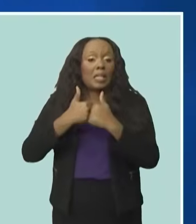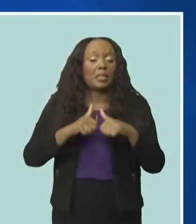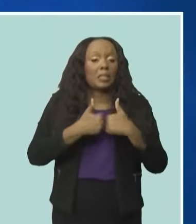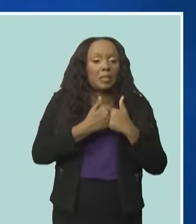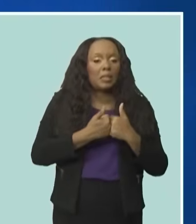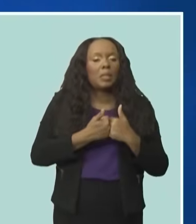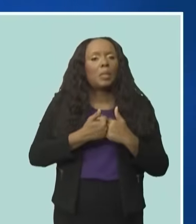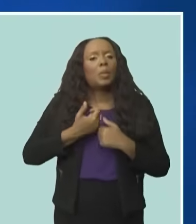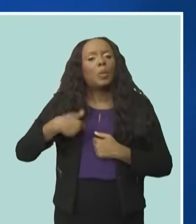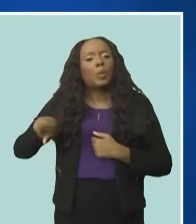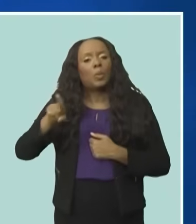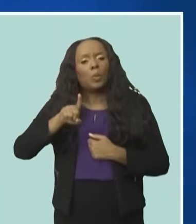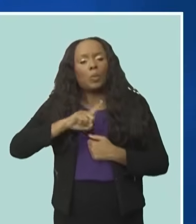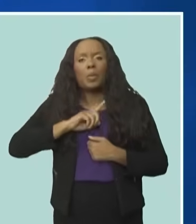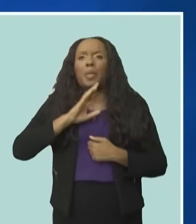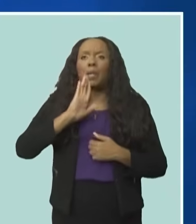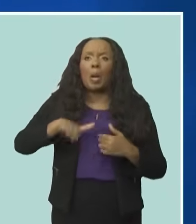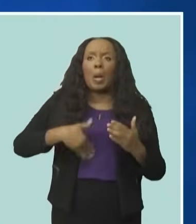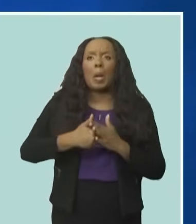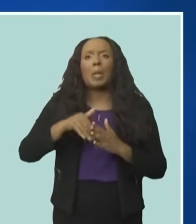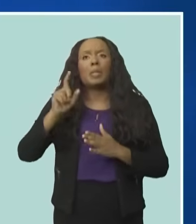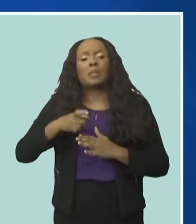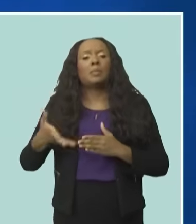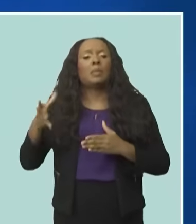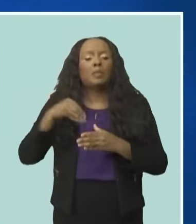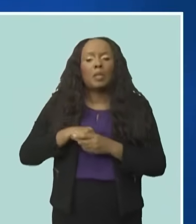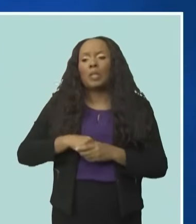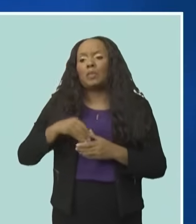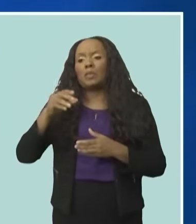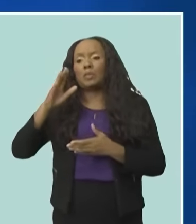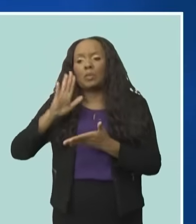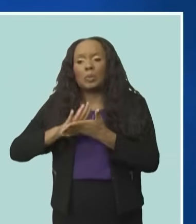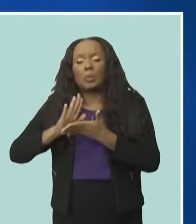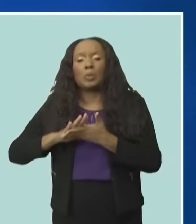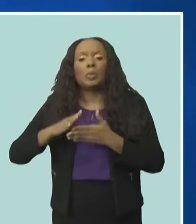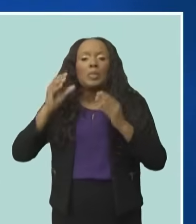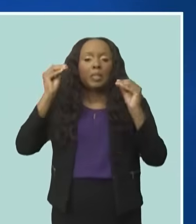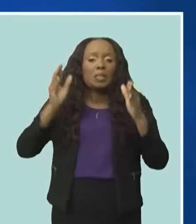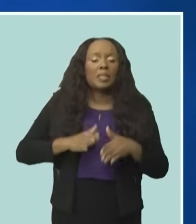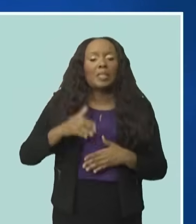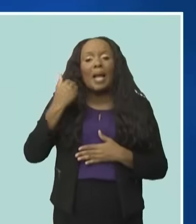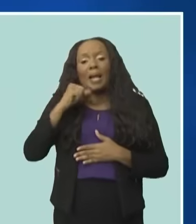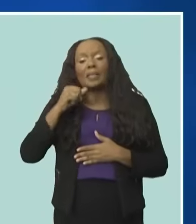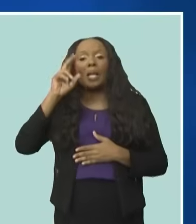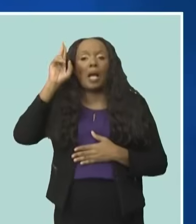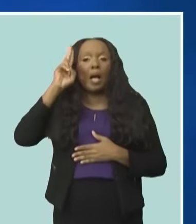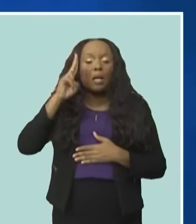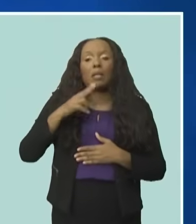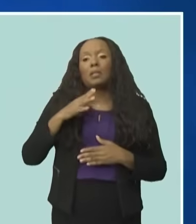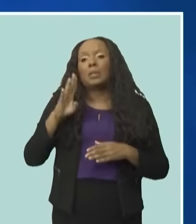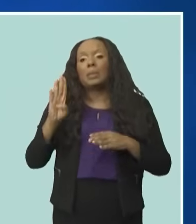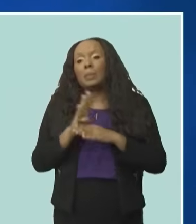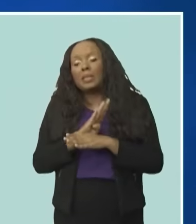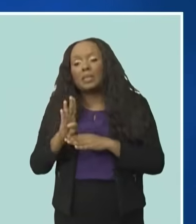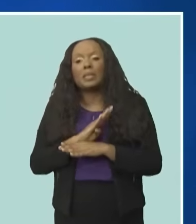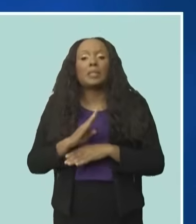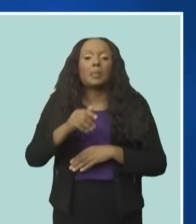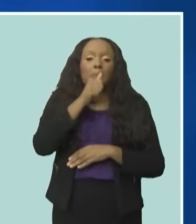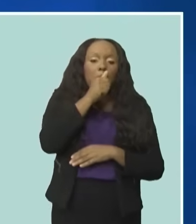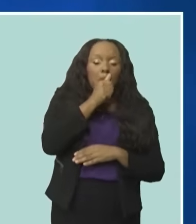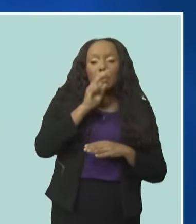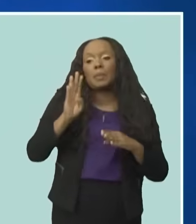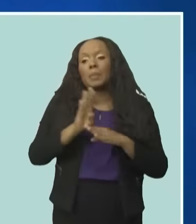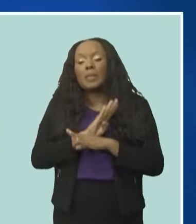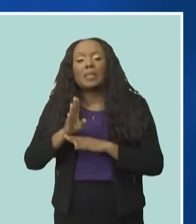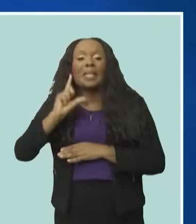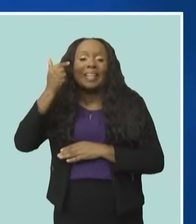our part as government, parents, schools, teachers, aunties, uncles, financial support, private sector,